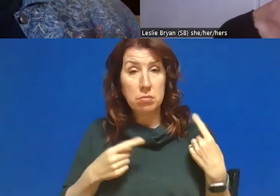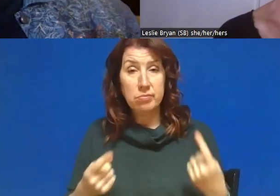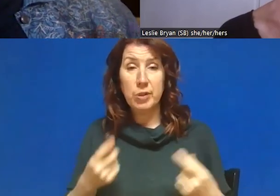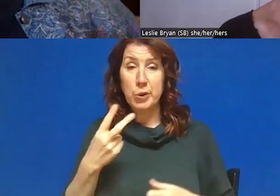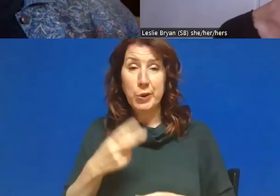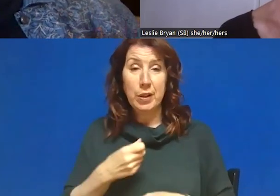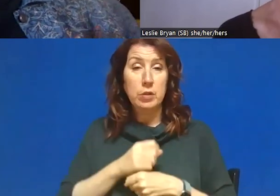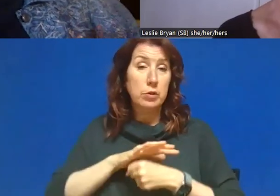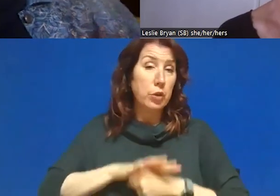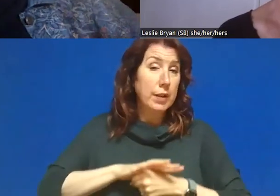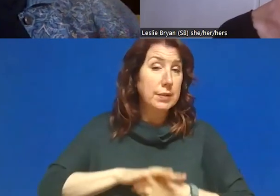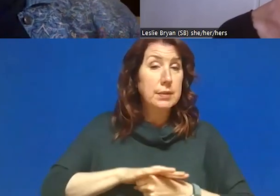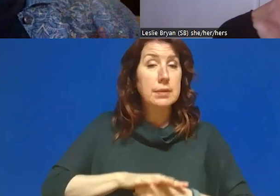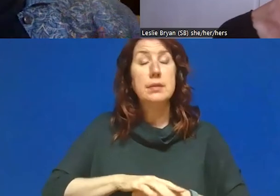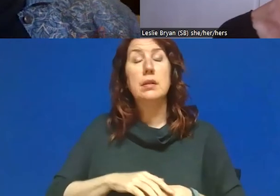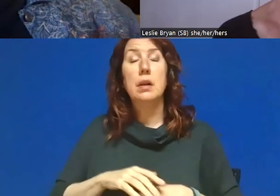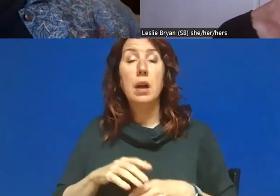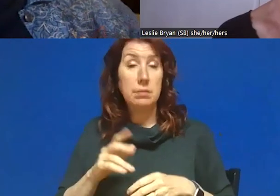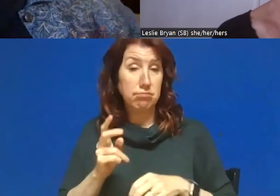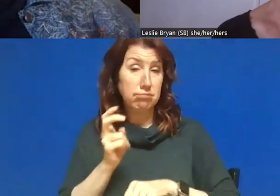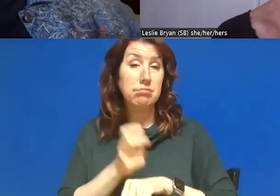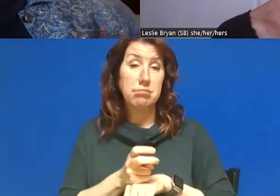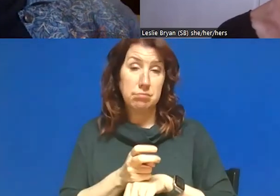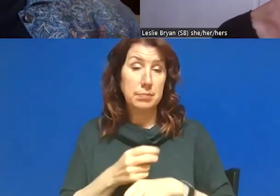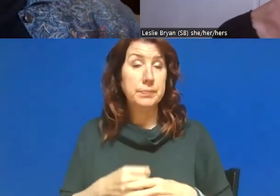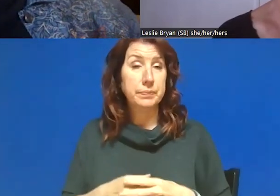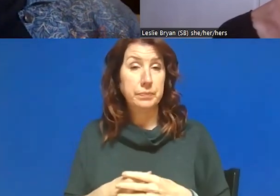Yeah, it's been really, really hard. And